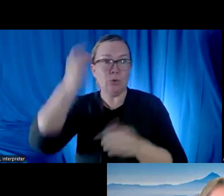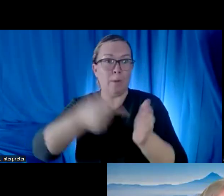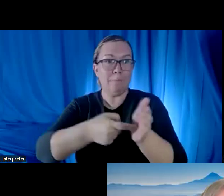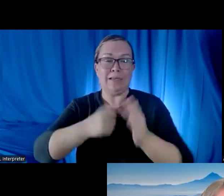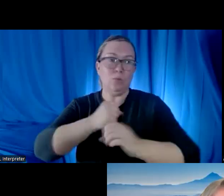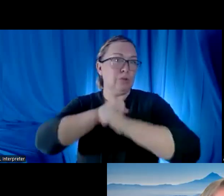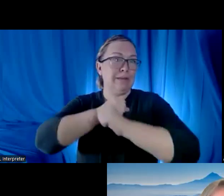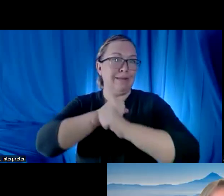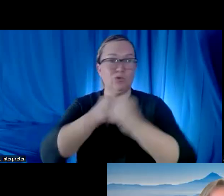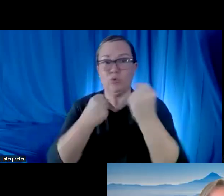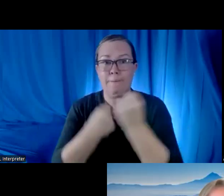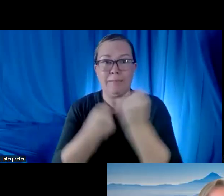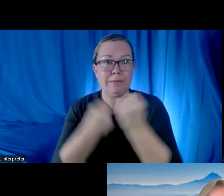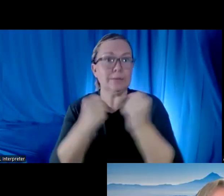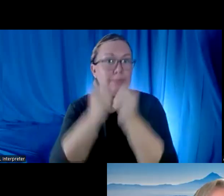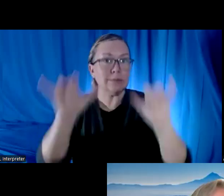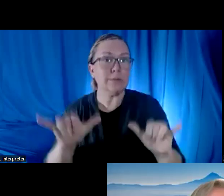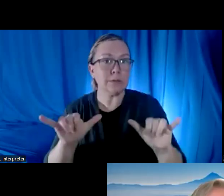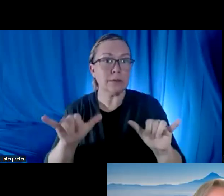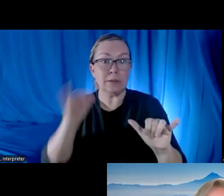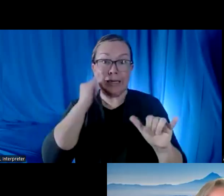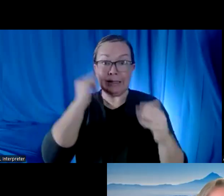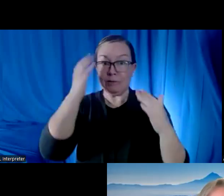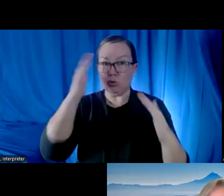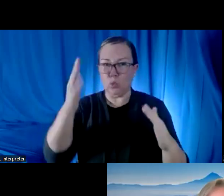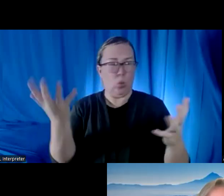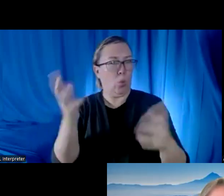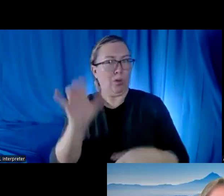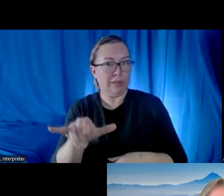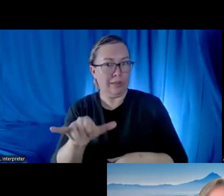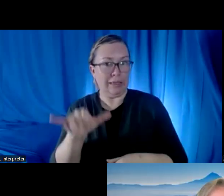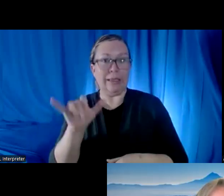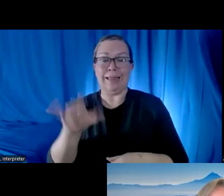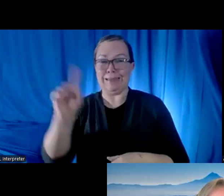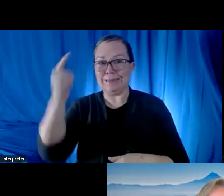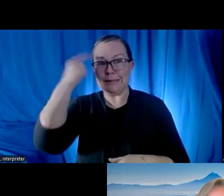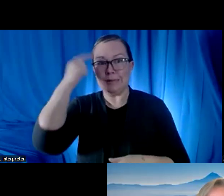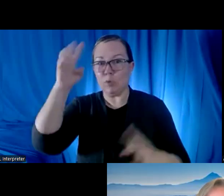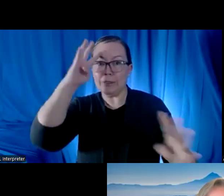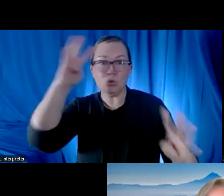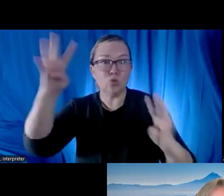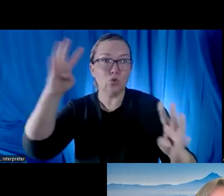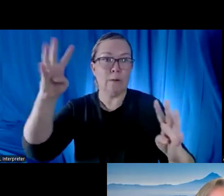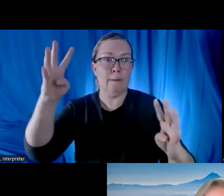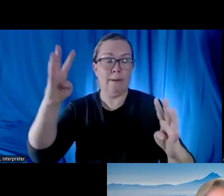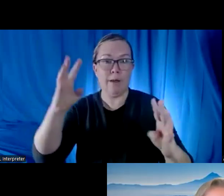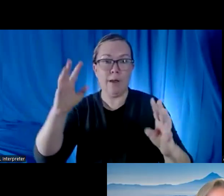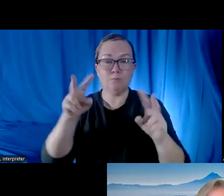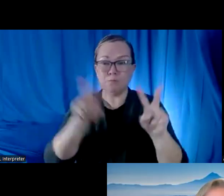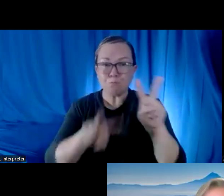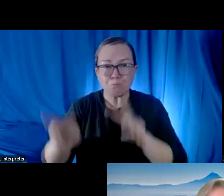and advocacy system. If you don't know what that is a government created